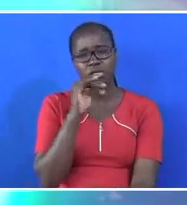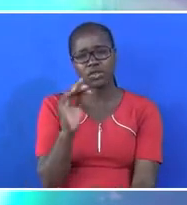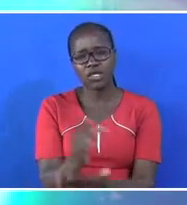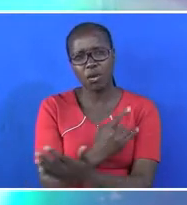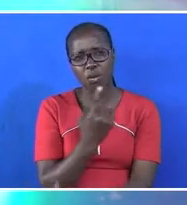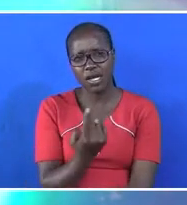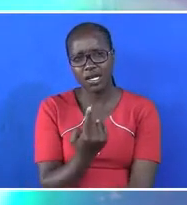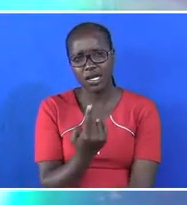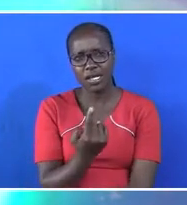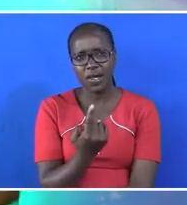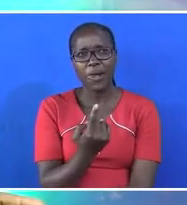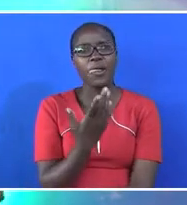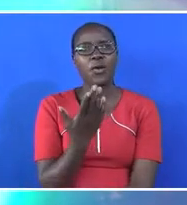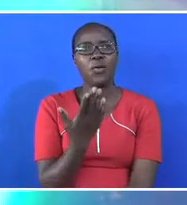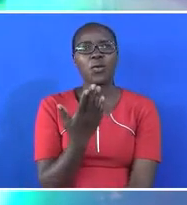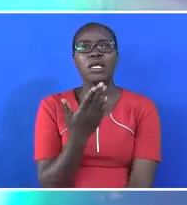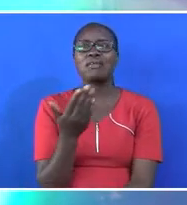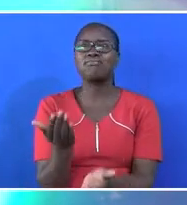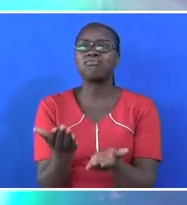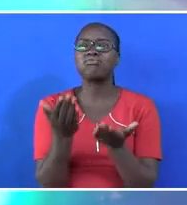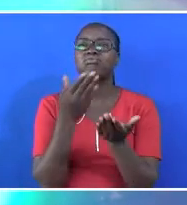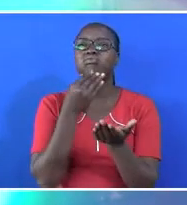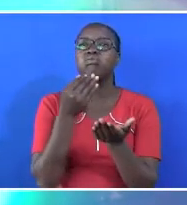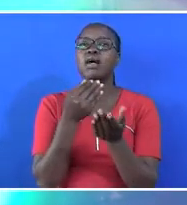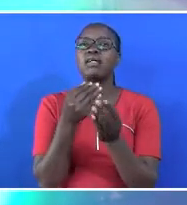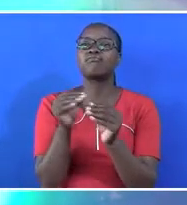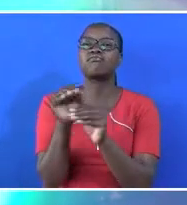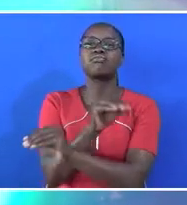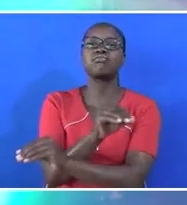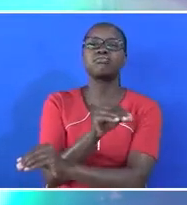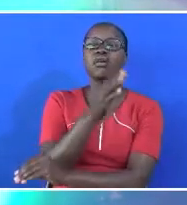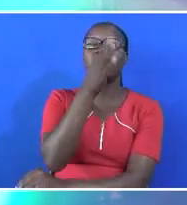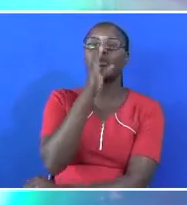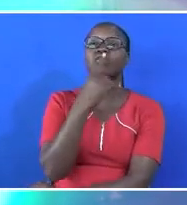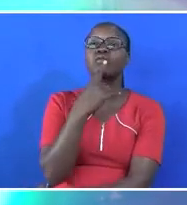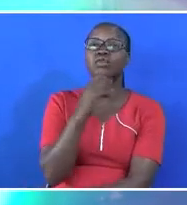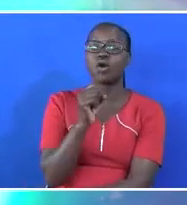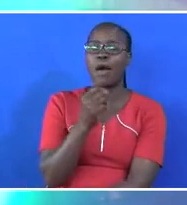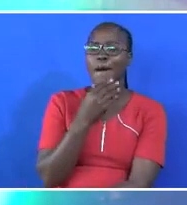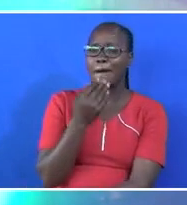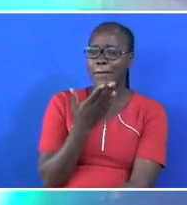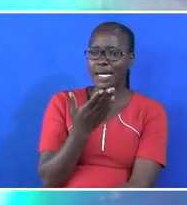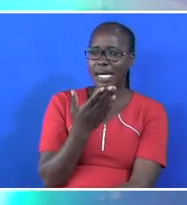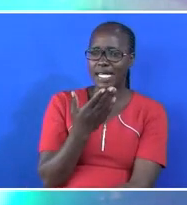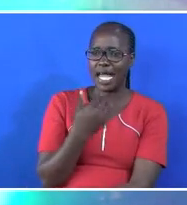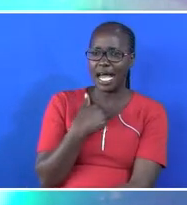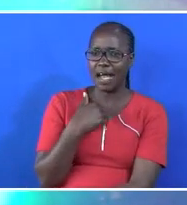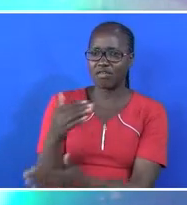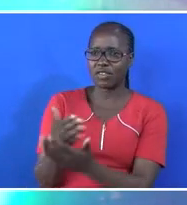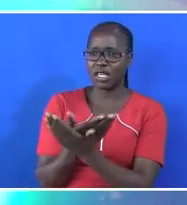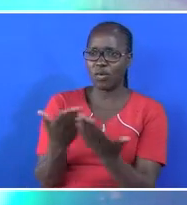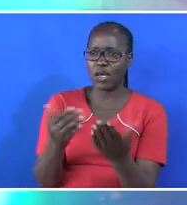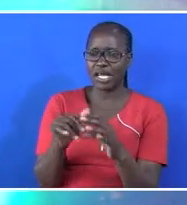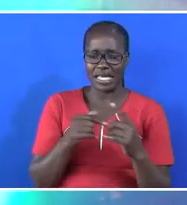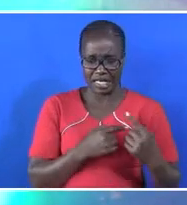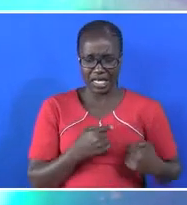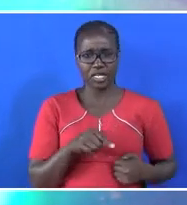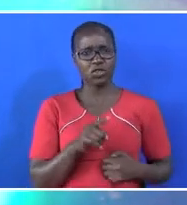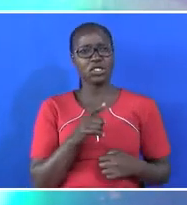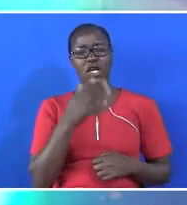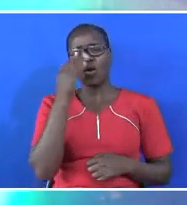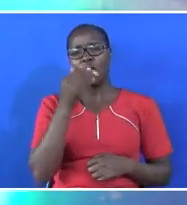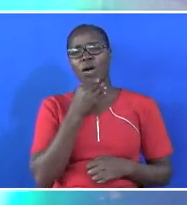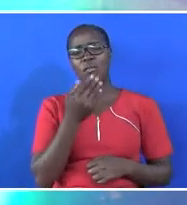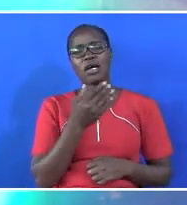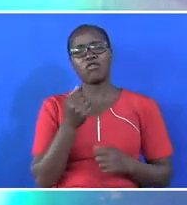we cannot exalt man in the place of God. So if a man occupies somewhere in your heart, wipe that mud